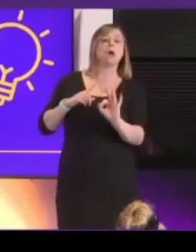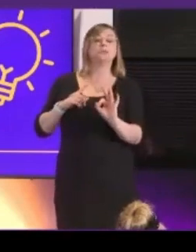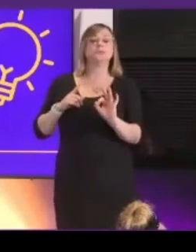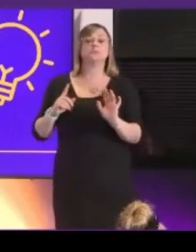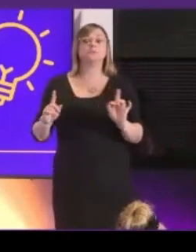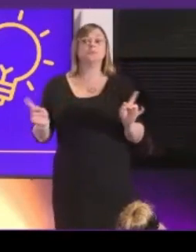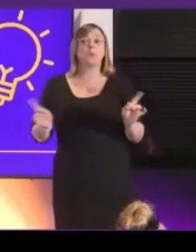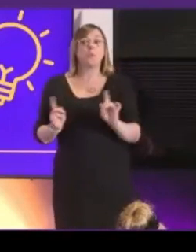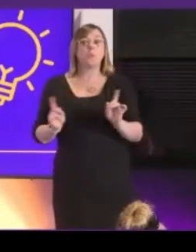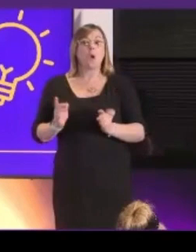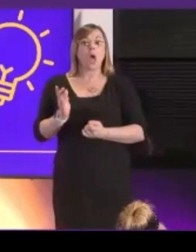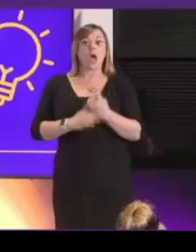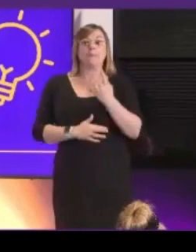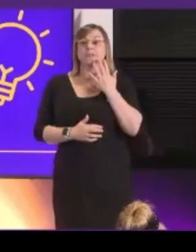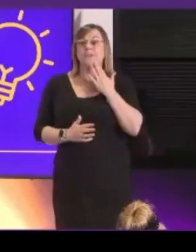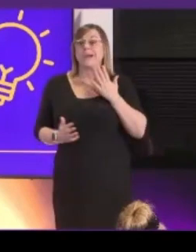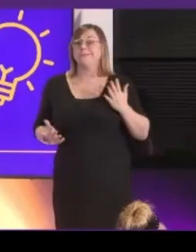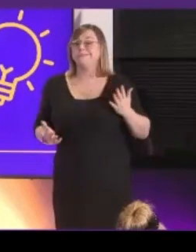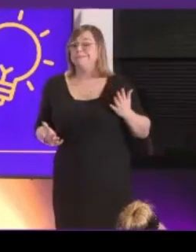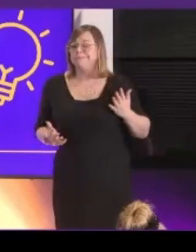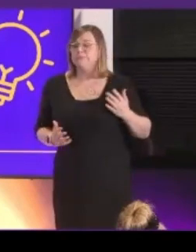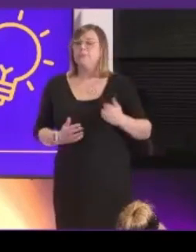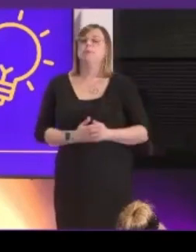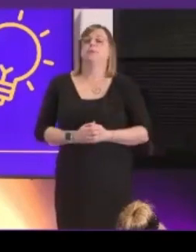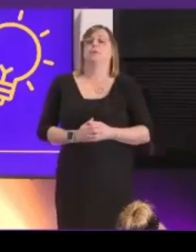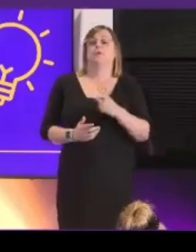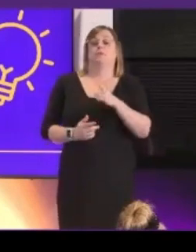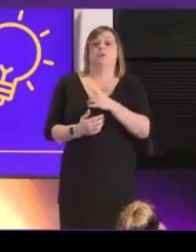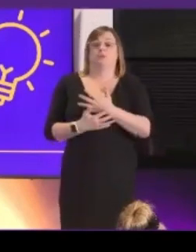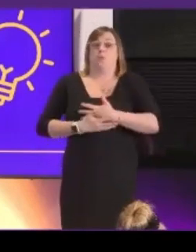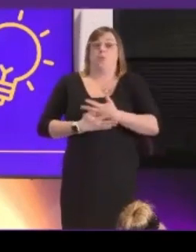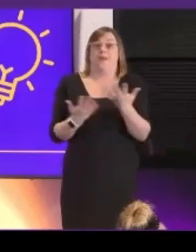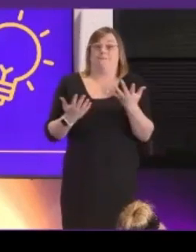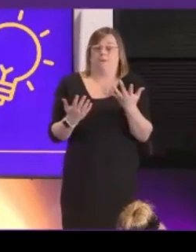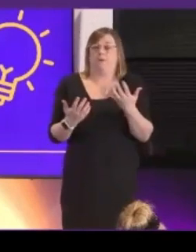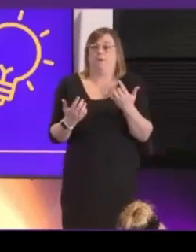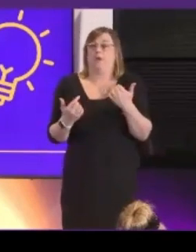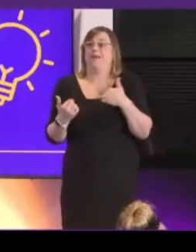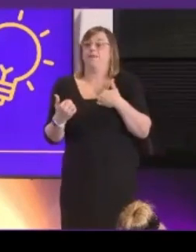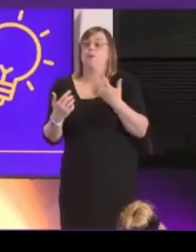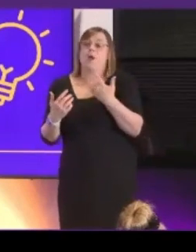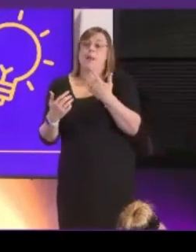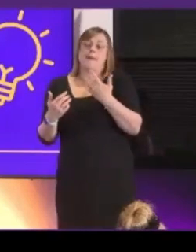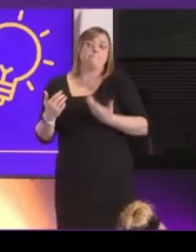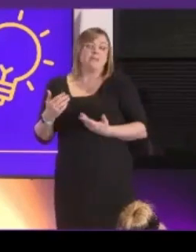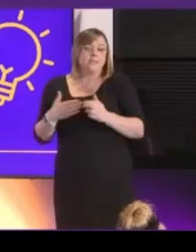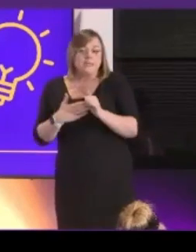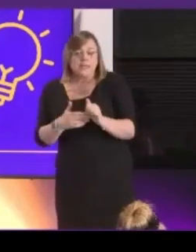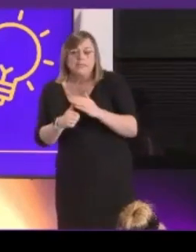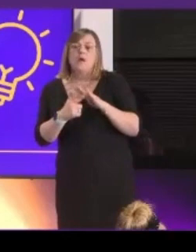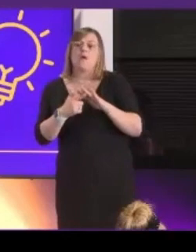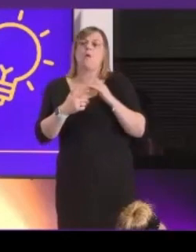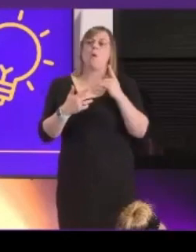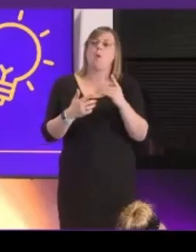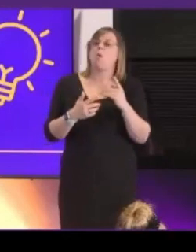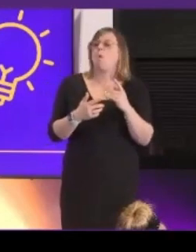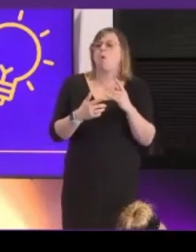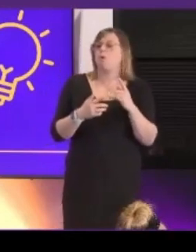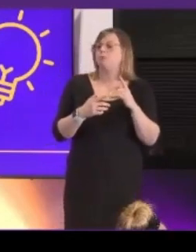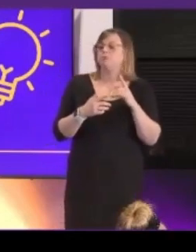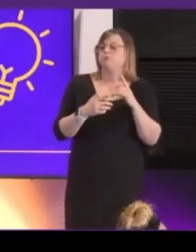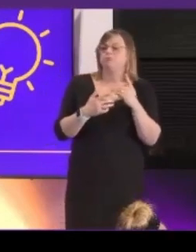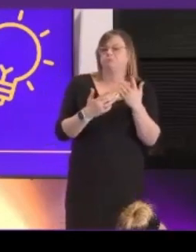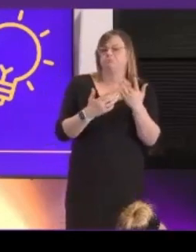simple what happens when question. Because wherever we are, whether we're a senior business leader, whether we are a C-suite leader,